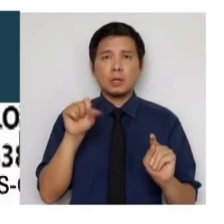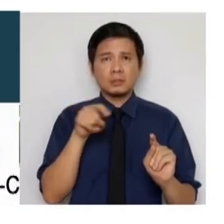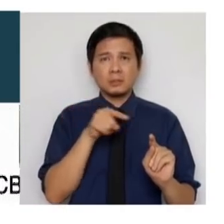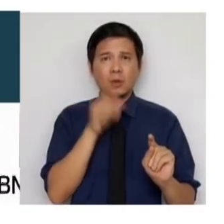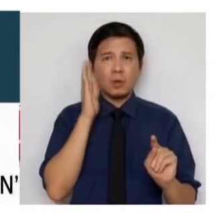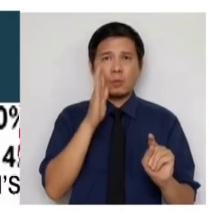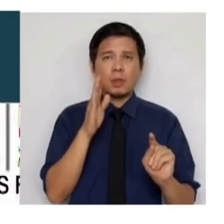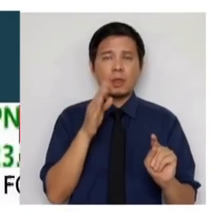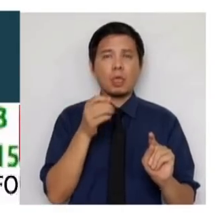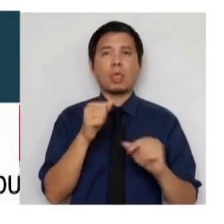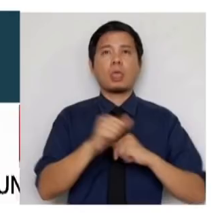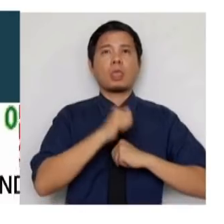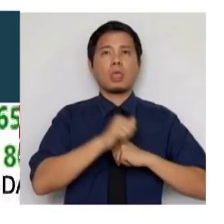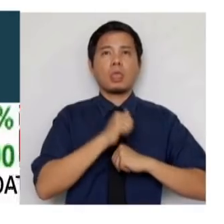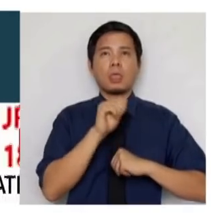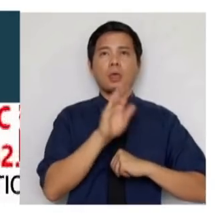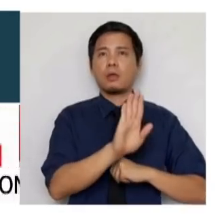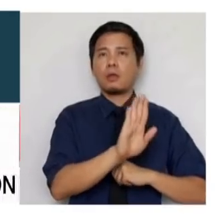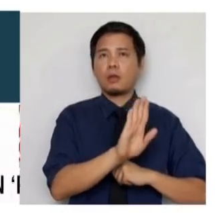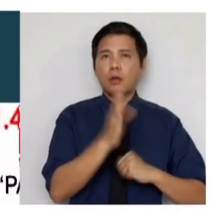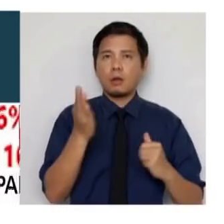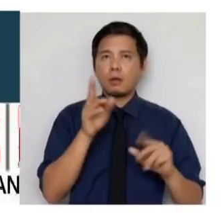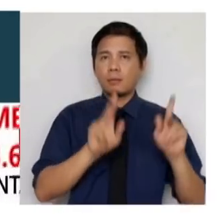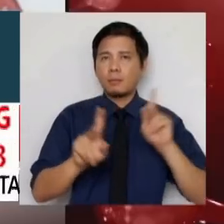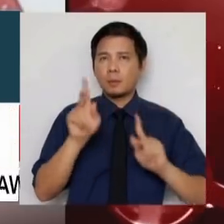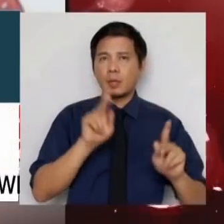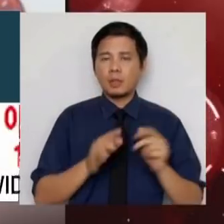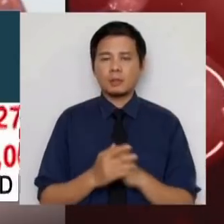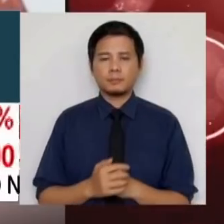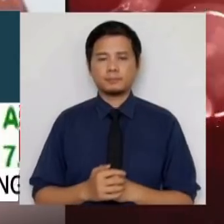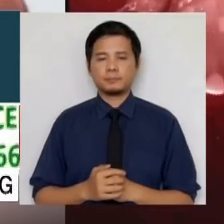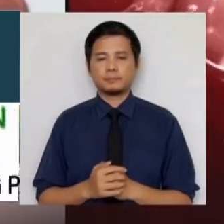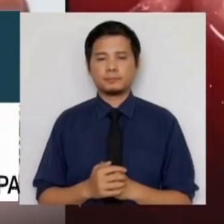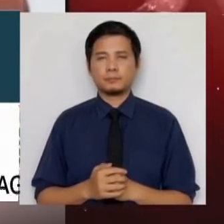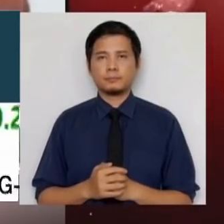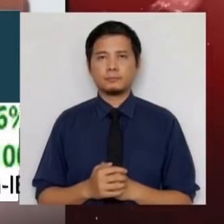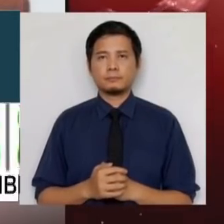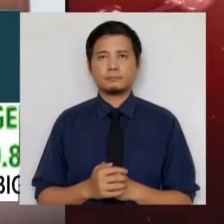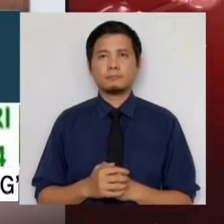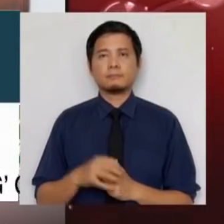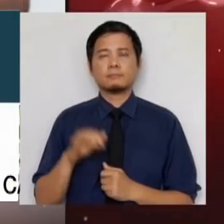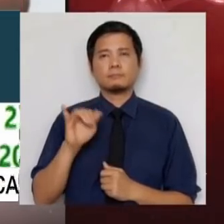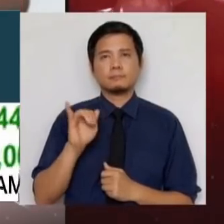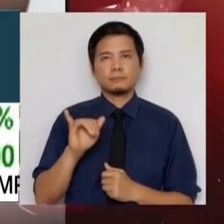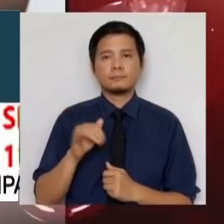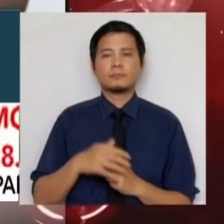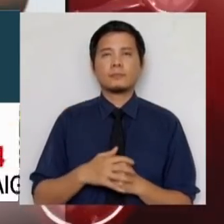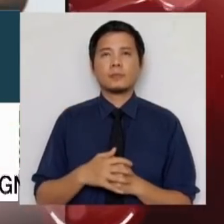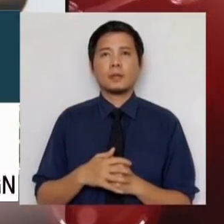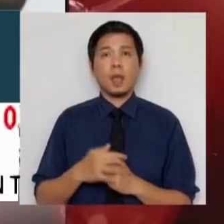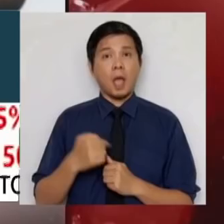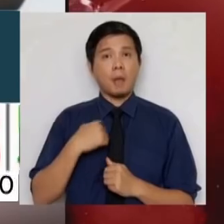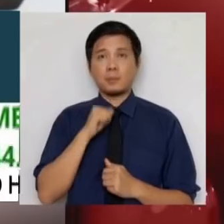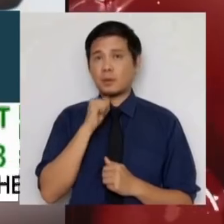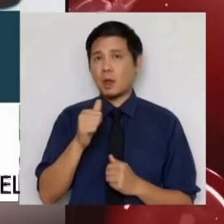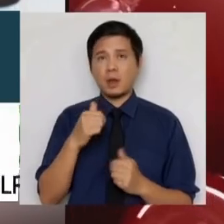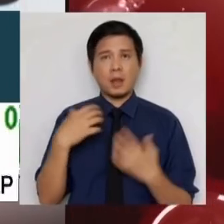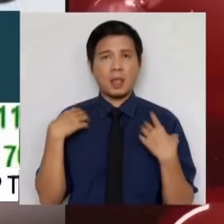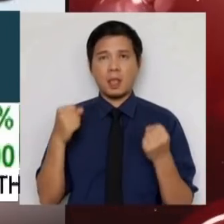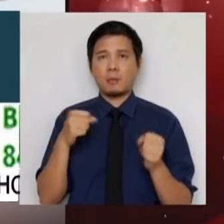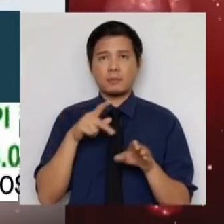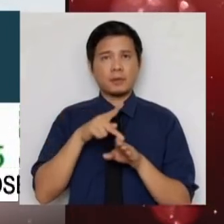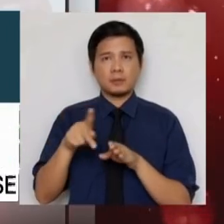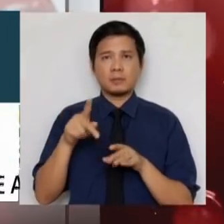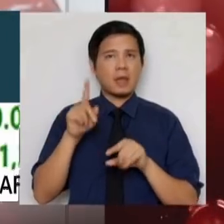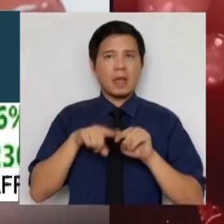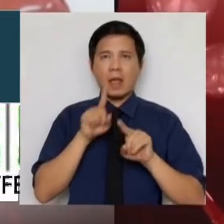lives? Well, you know, I am not a health professional, so I don't know if I'm the right person to answer this